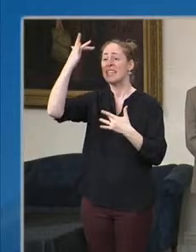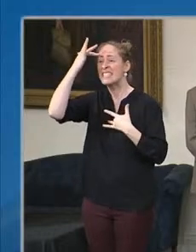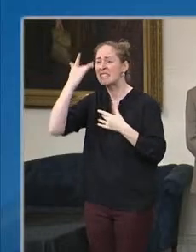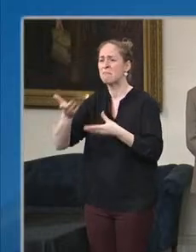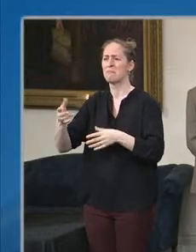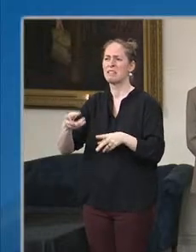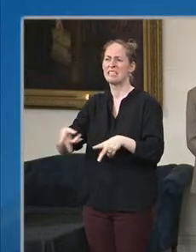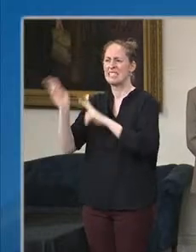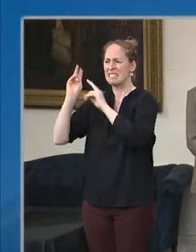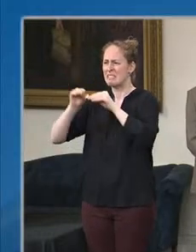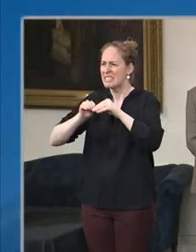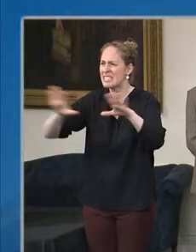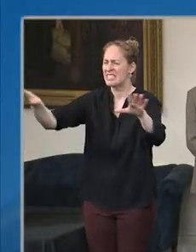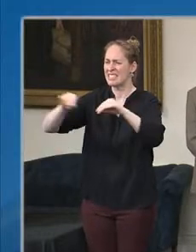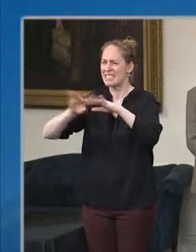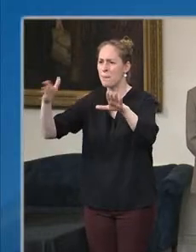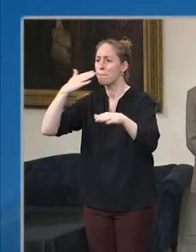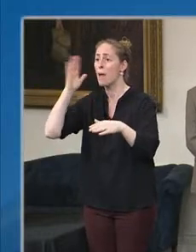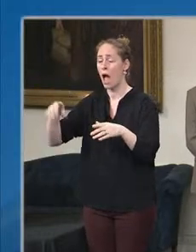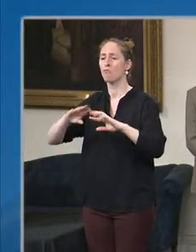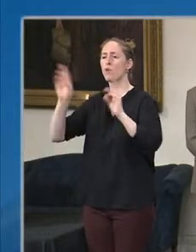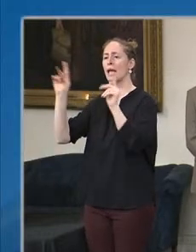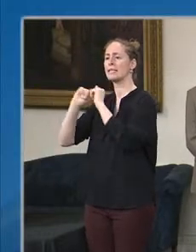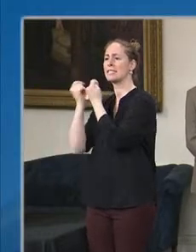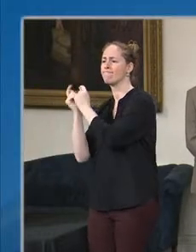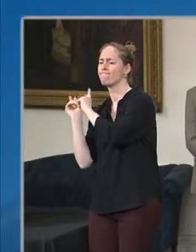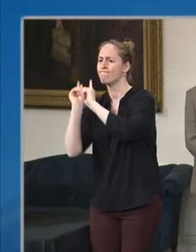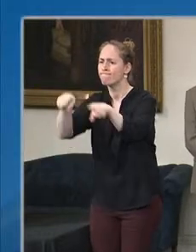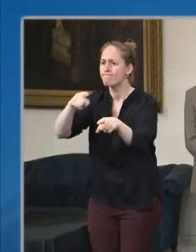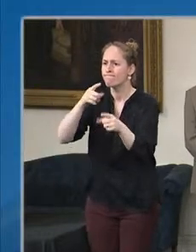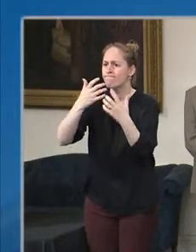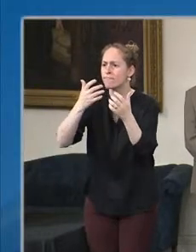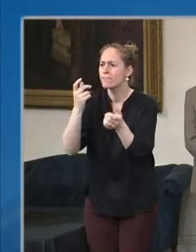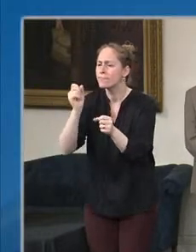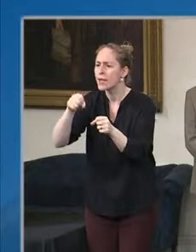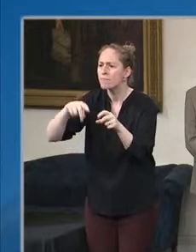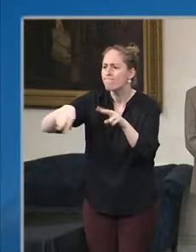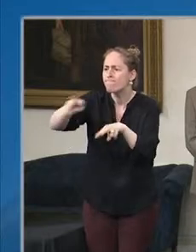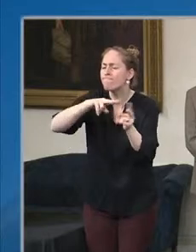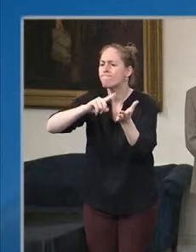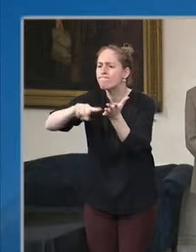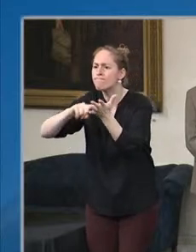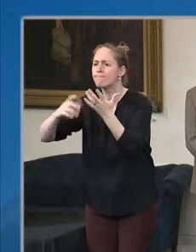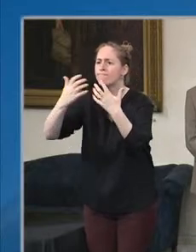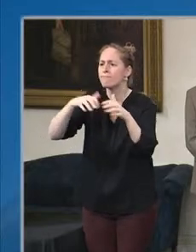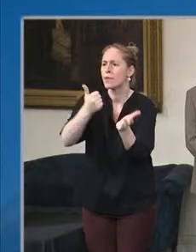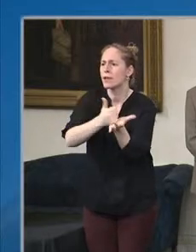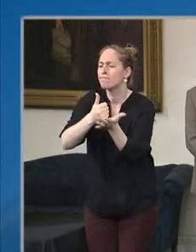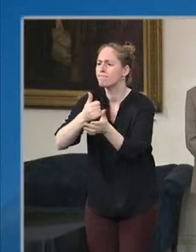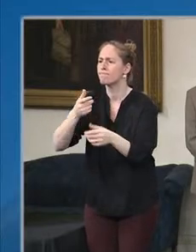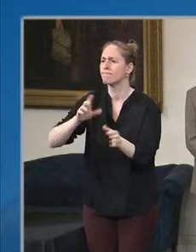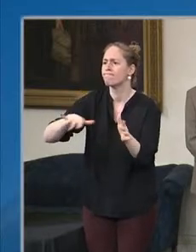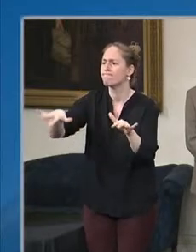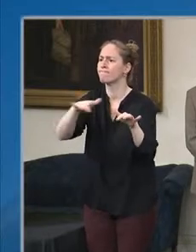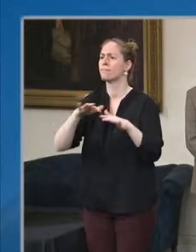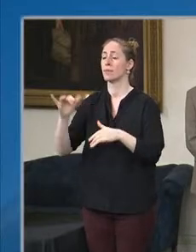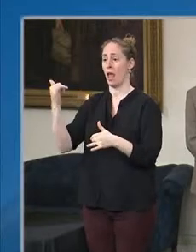built an entire operation to deliver and distribute COVID-19 vaccines, which are on the